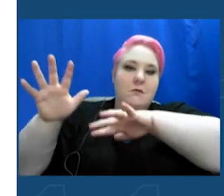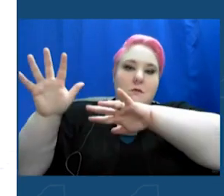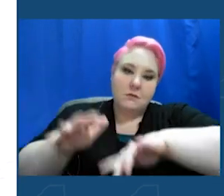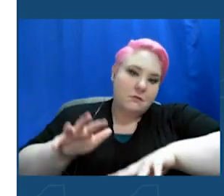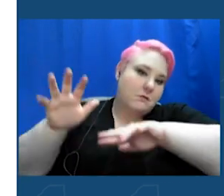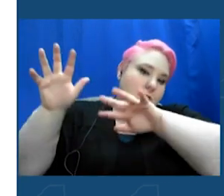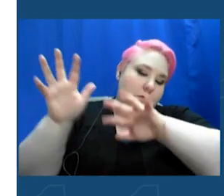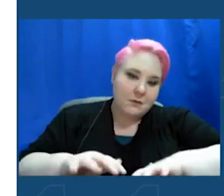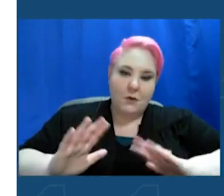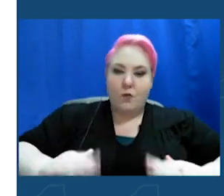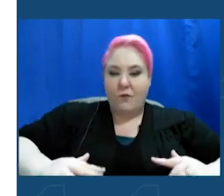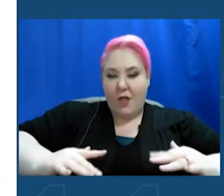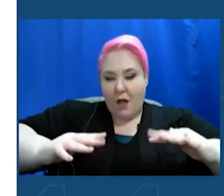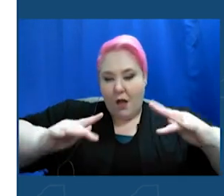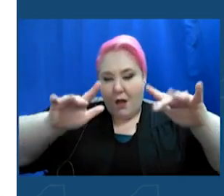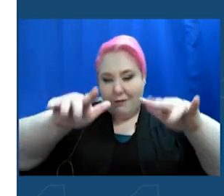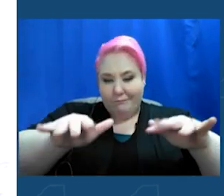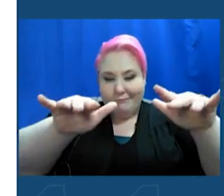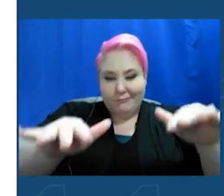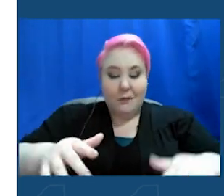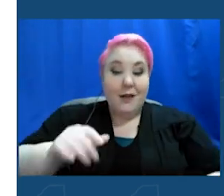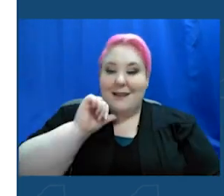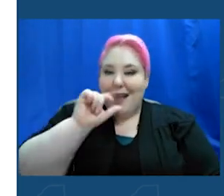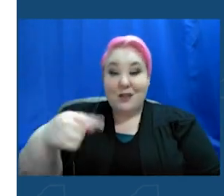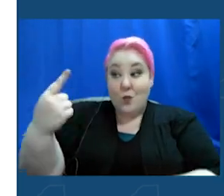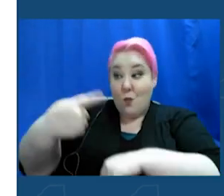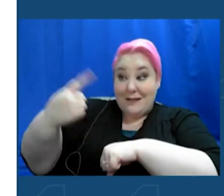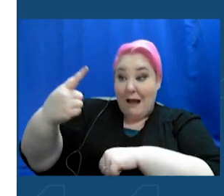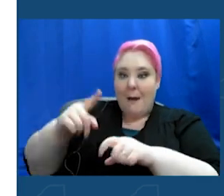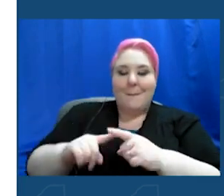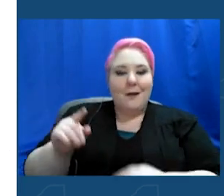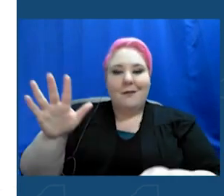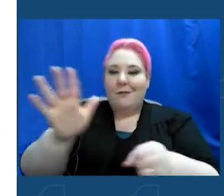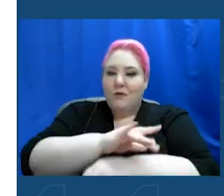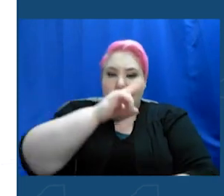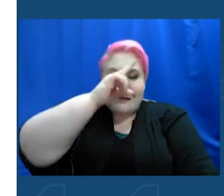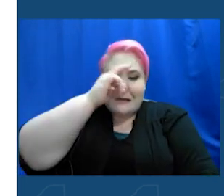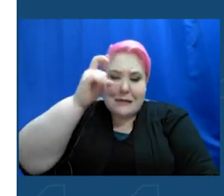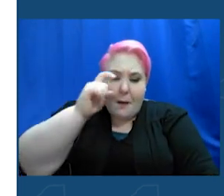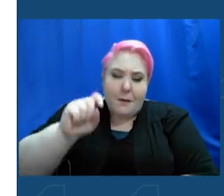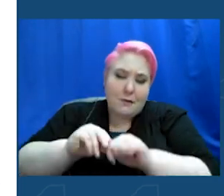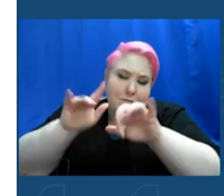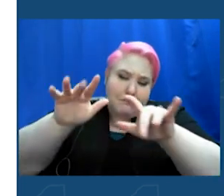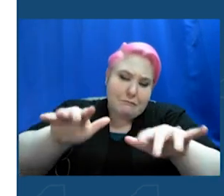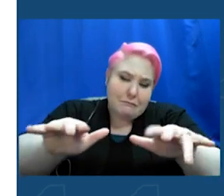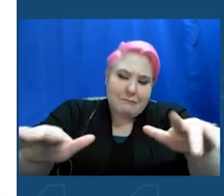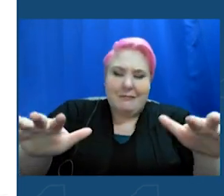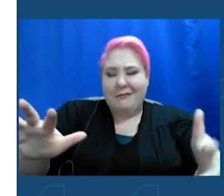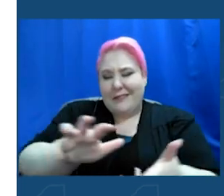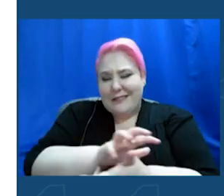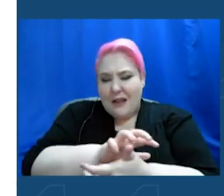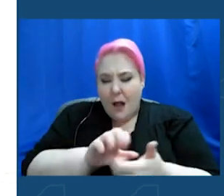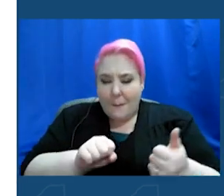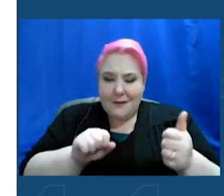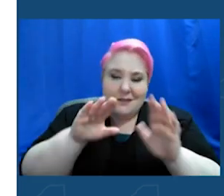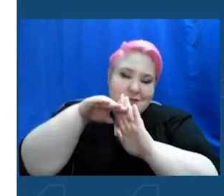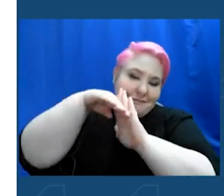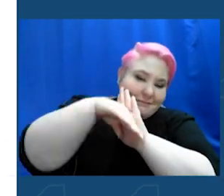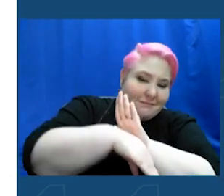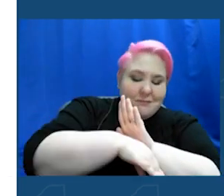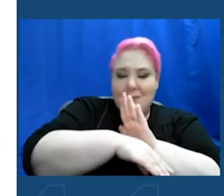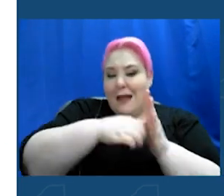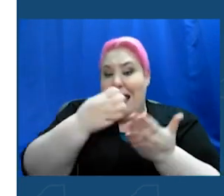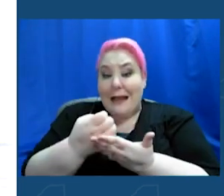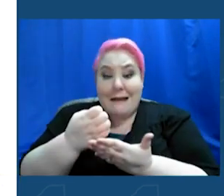single event, but a summer's worth of damage and decay, right? Economic decay. All the work we put in to try